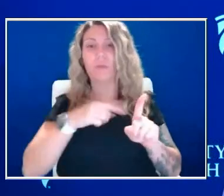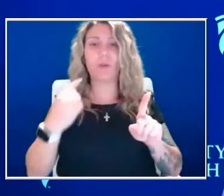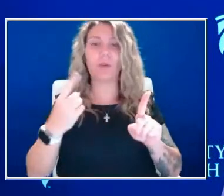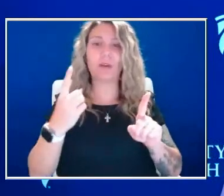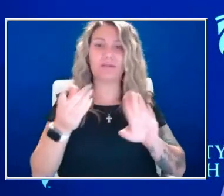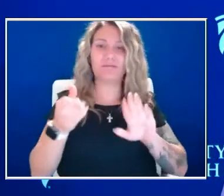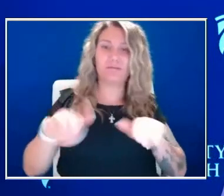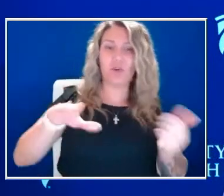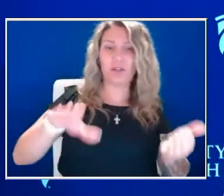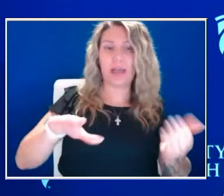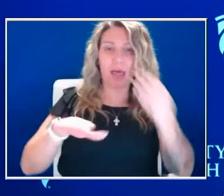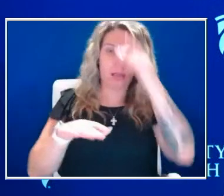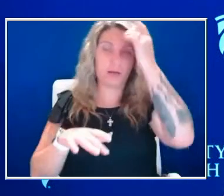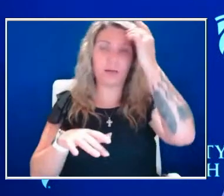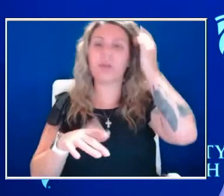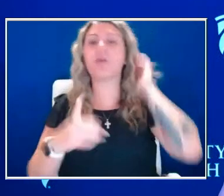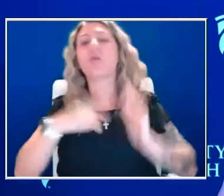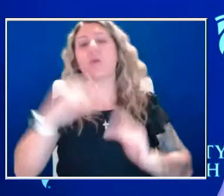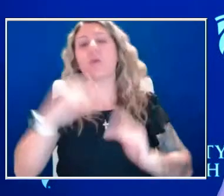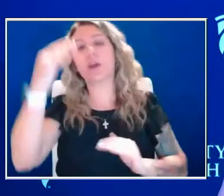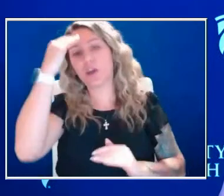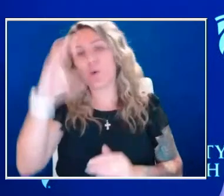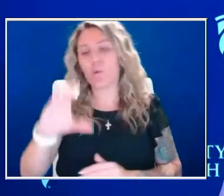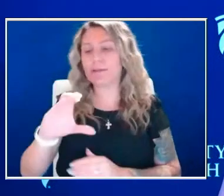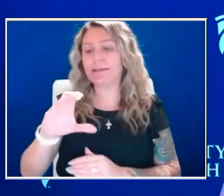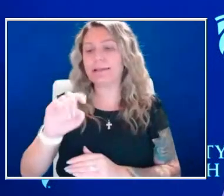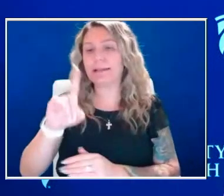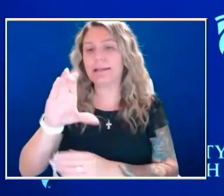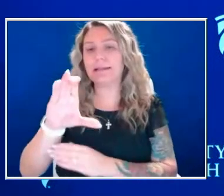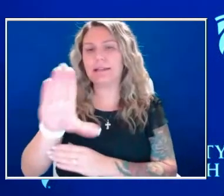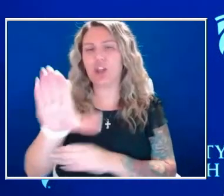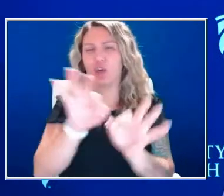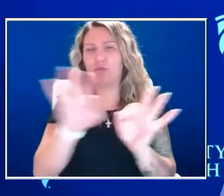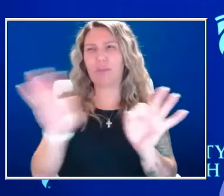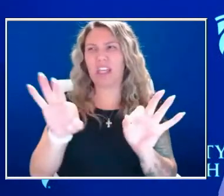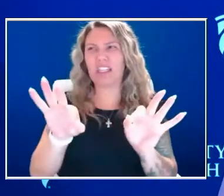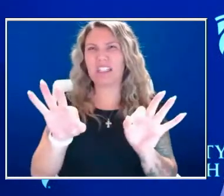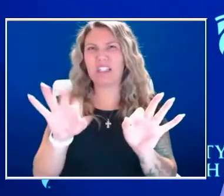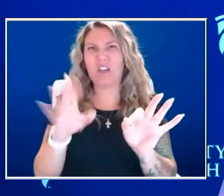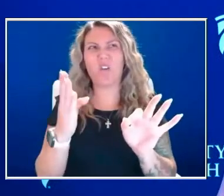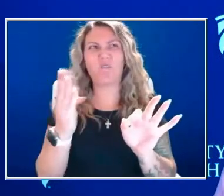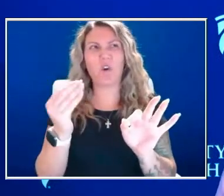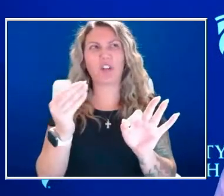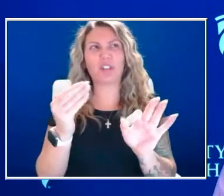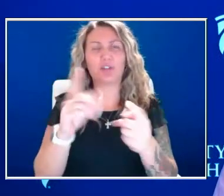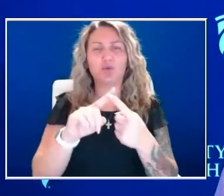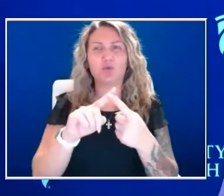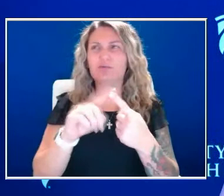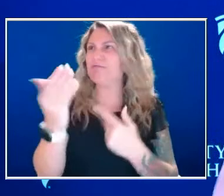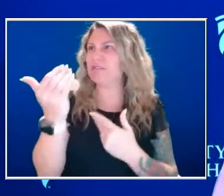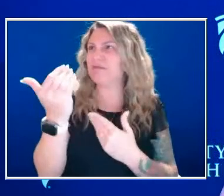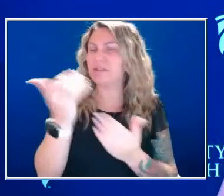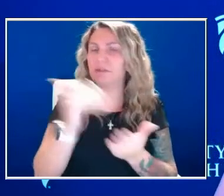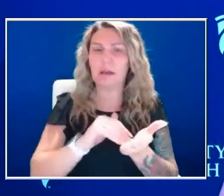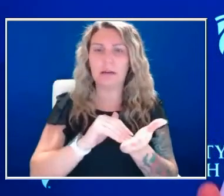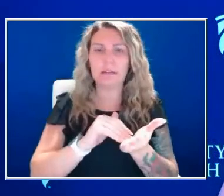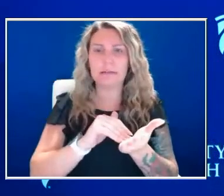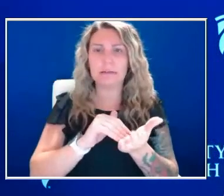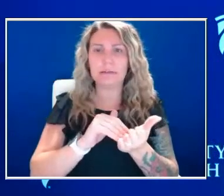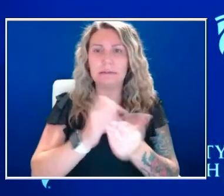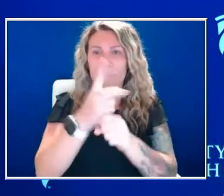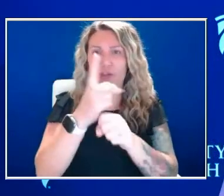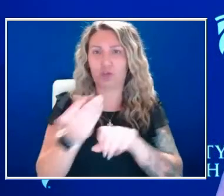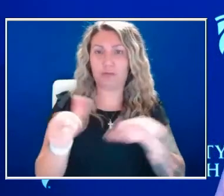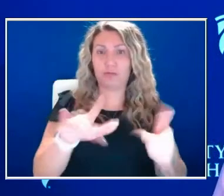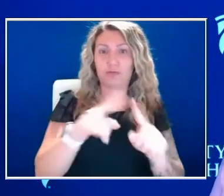well. We know that in the CDC statement, I think it's 14 to 15,000 people a year die of RSV. This is adults who are